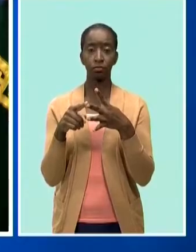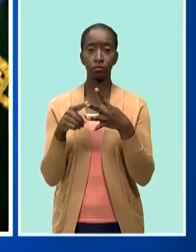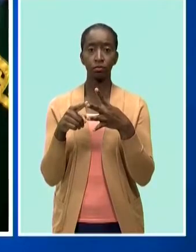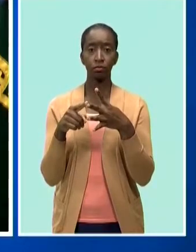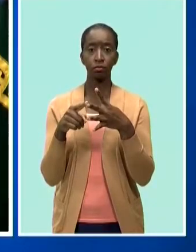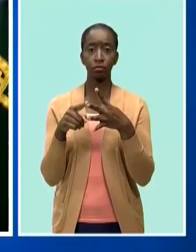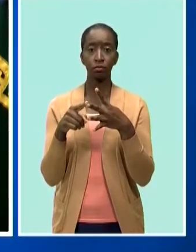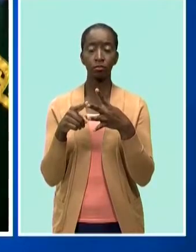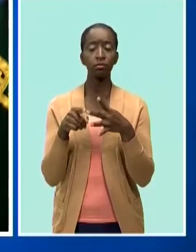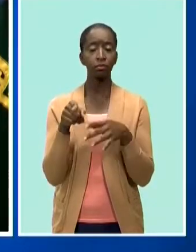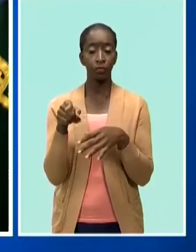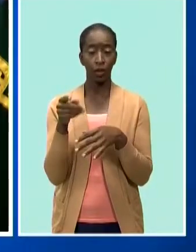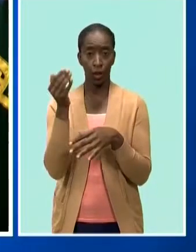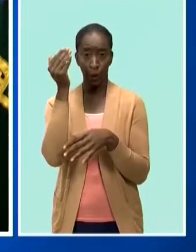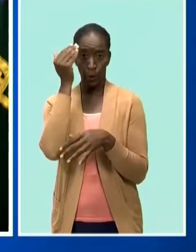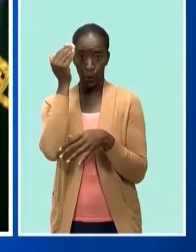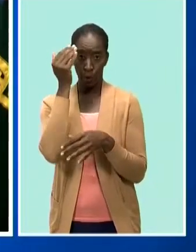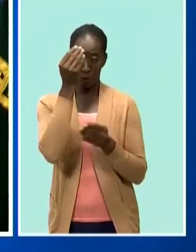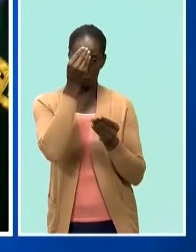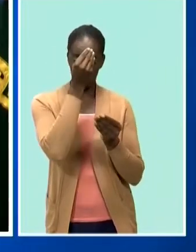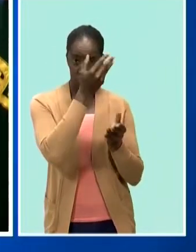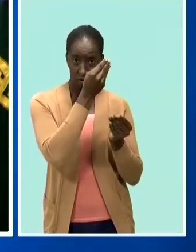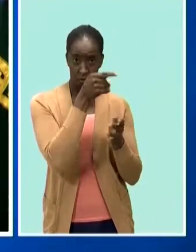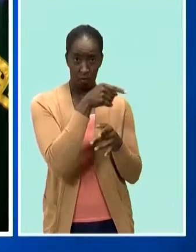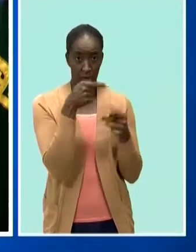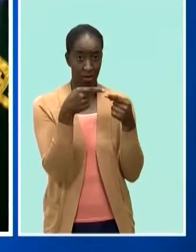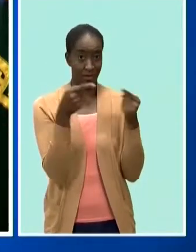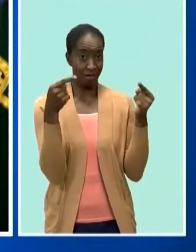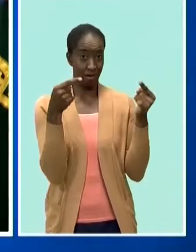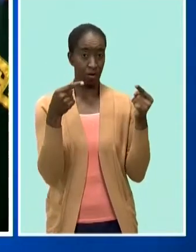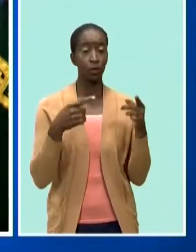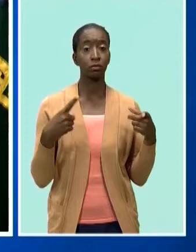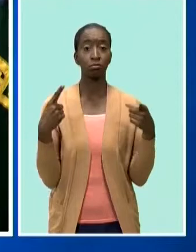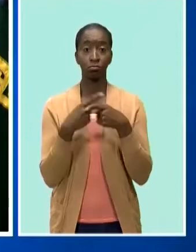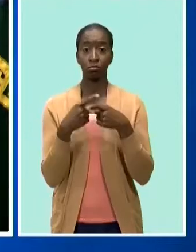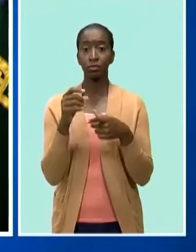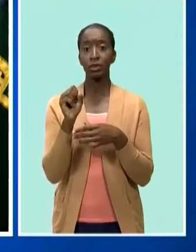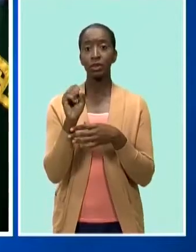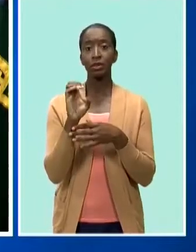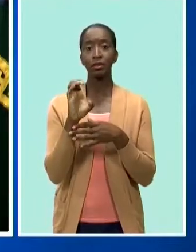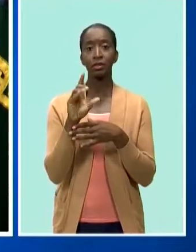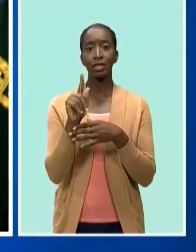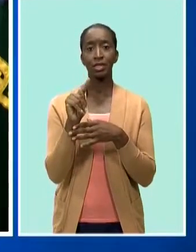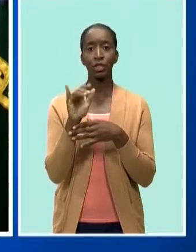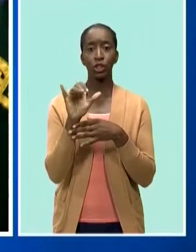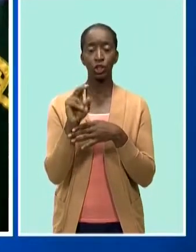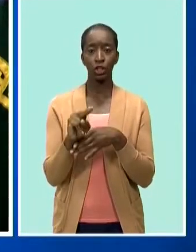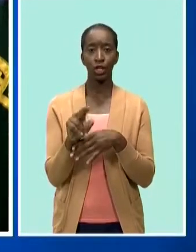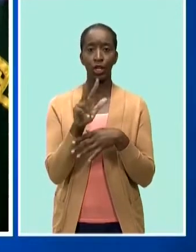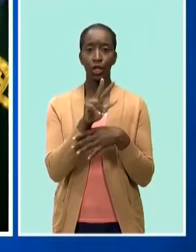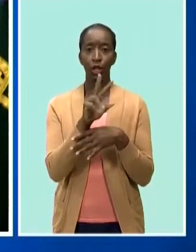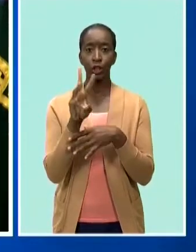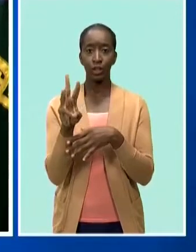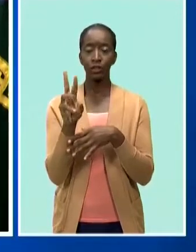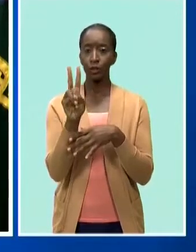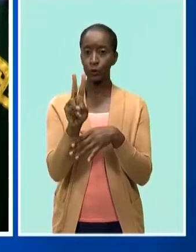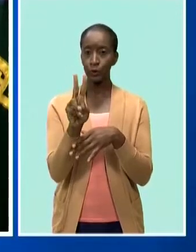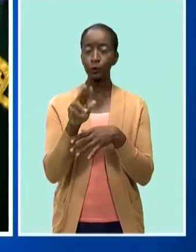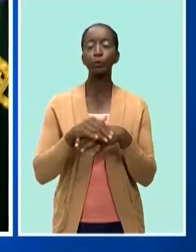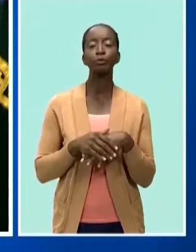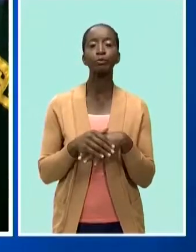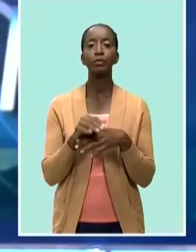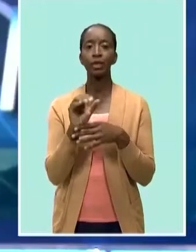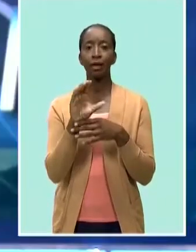for communicating with the enemy contrary to Section 36(2) of the Defense Act, Cap